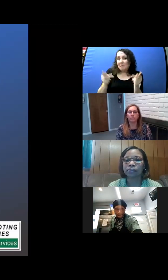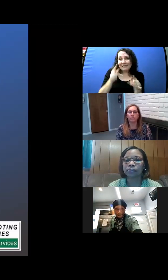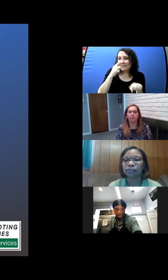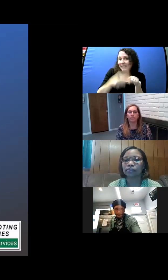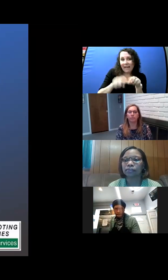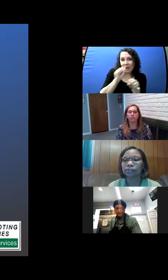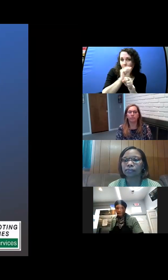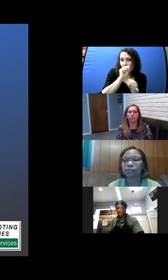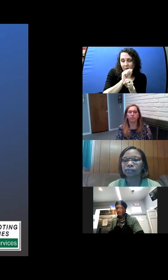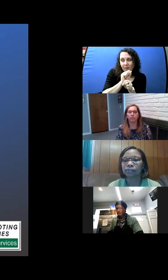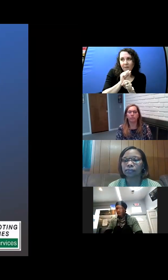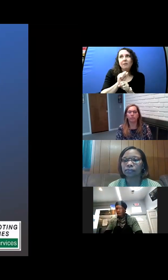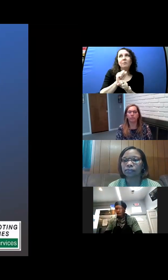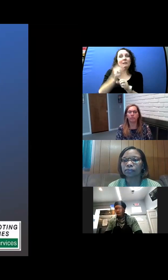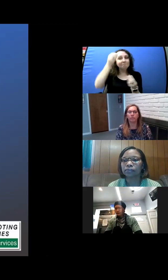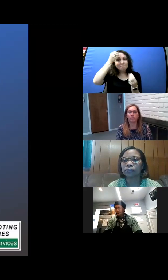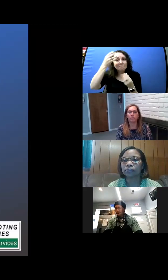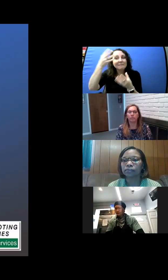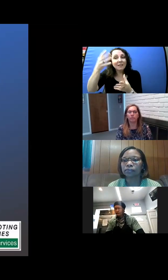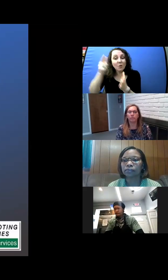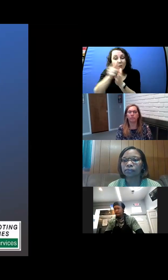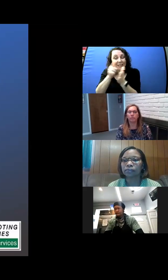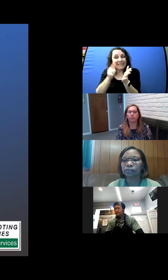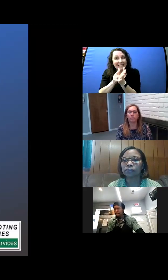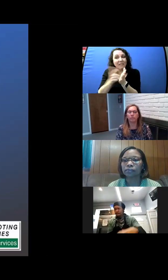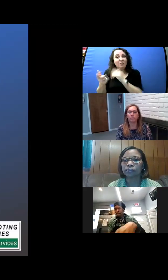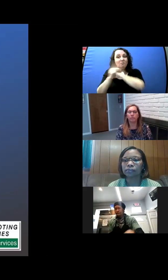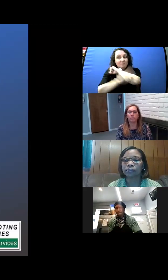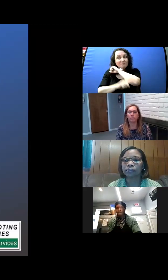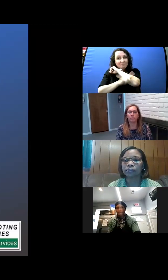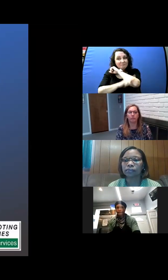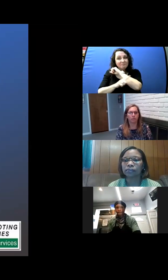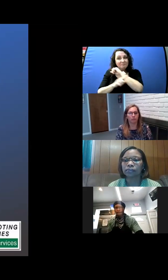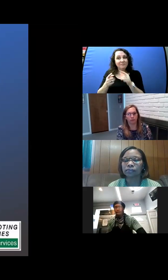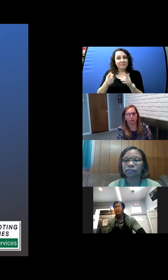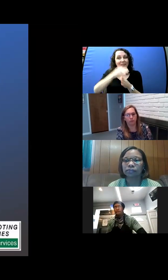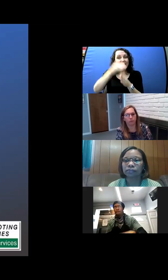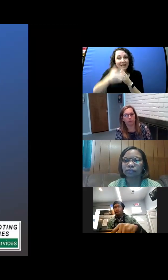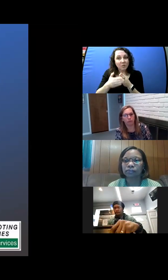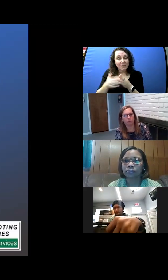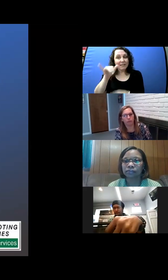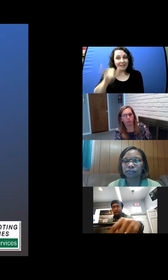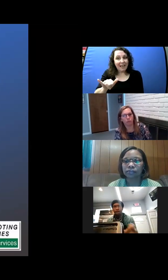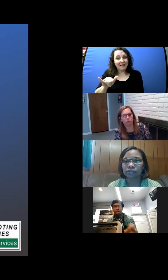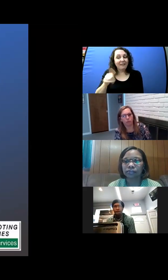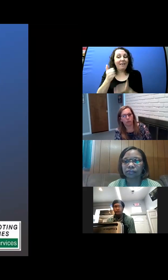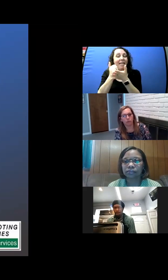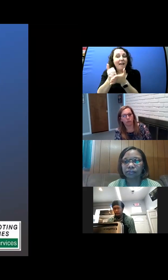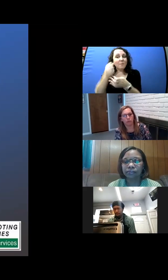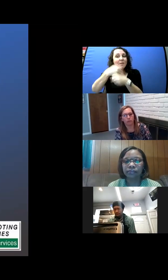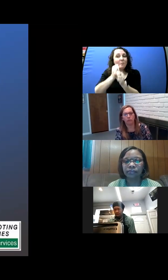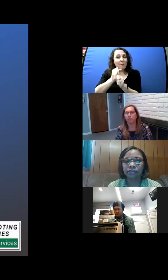them information such as this about the legal ramifications so they can make that decision. And as